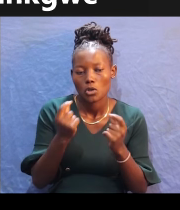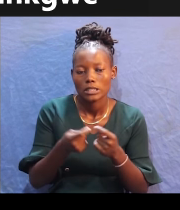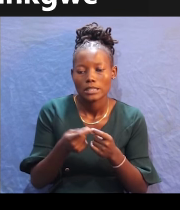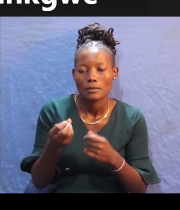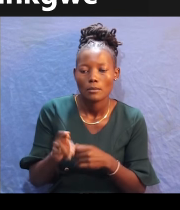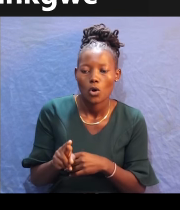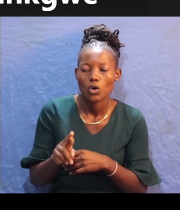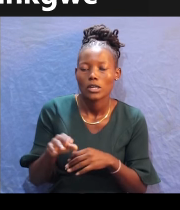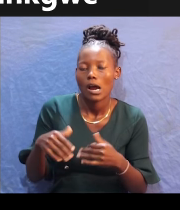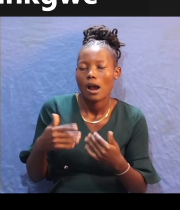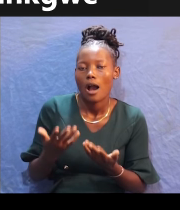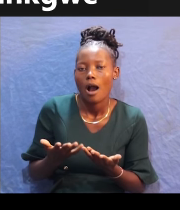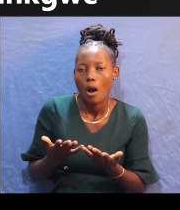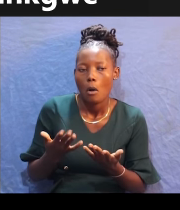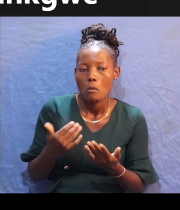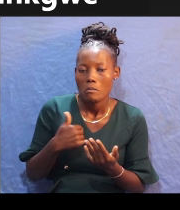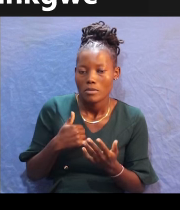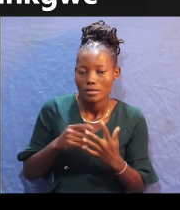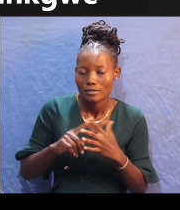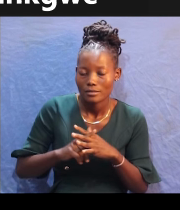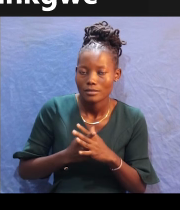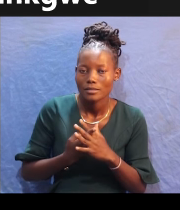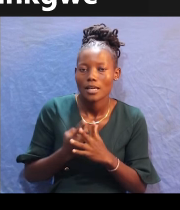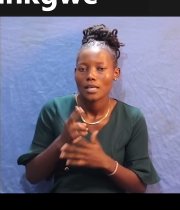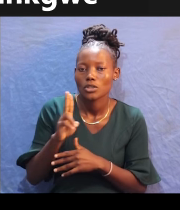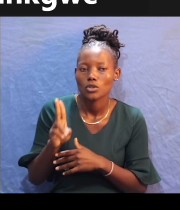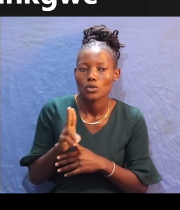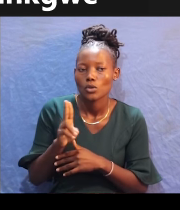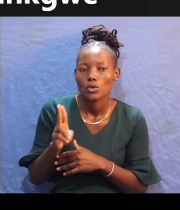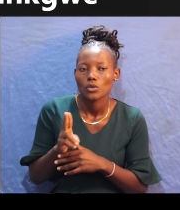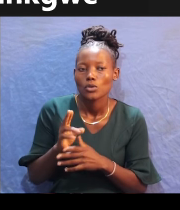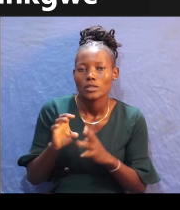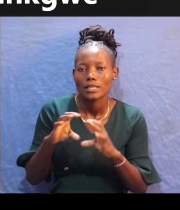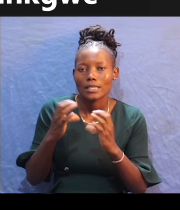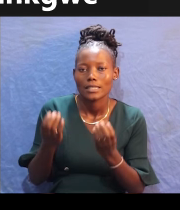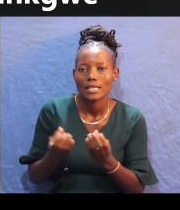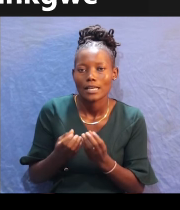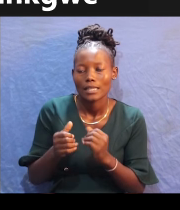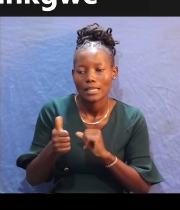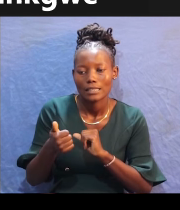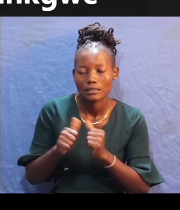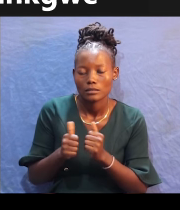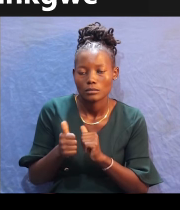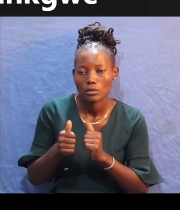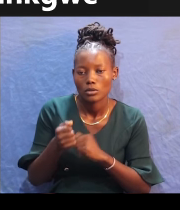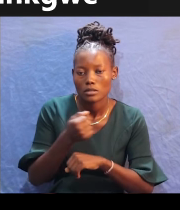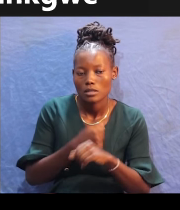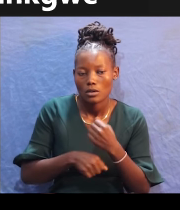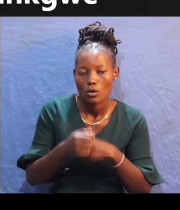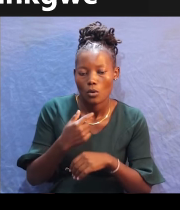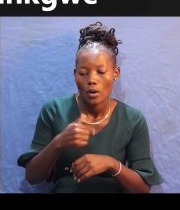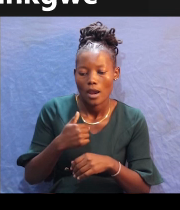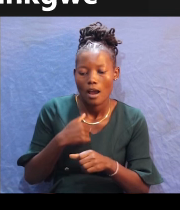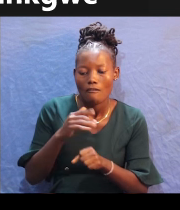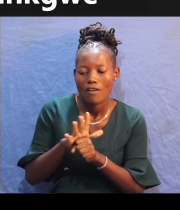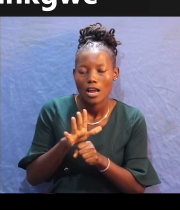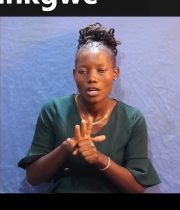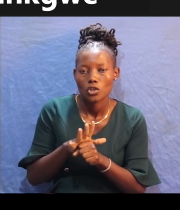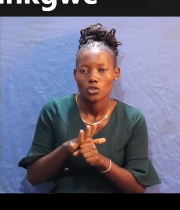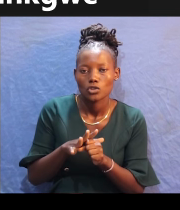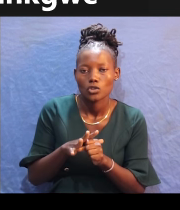how do I start using the plus sport methodology? So there are a lot of elements, methods,